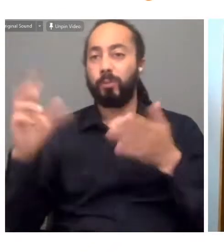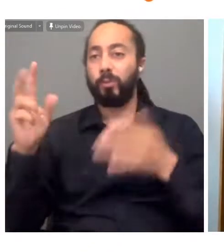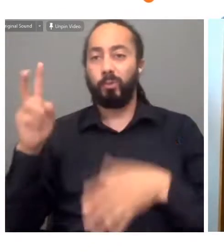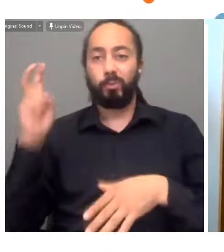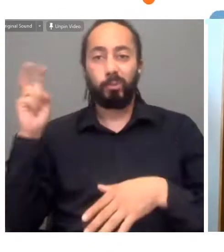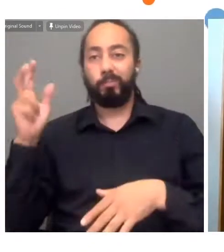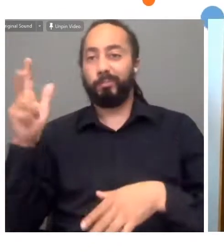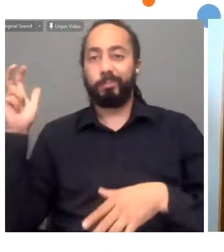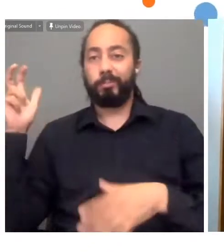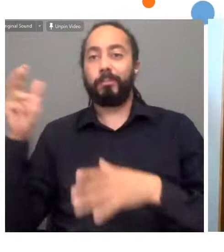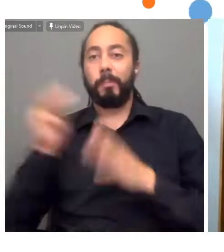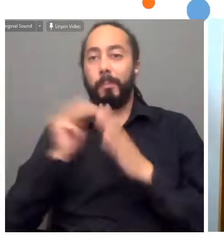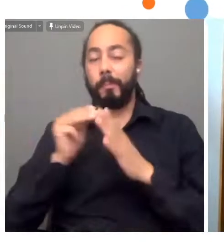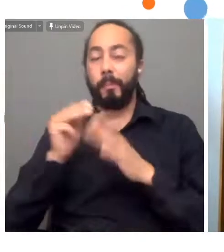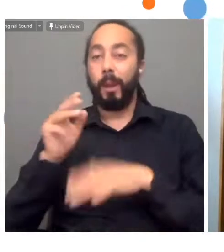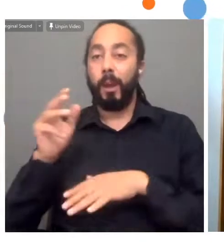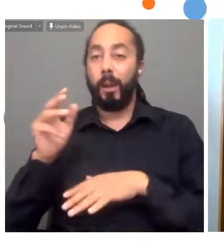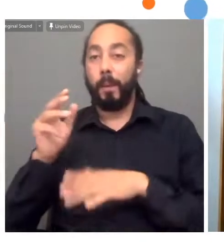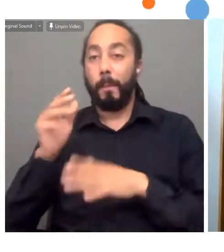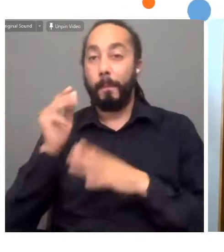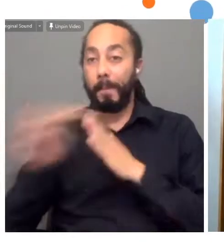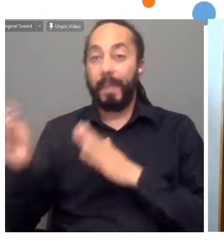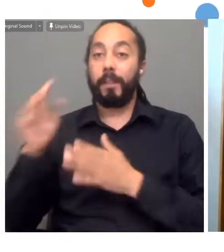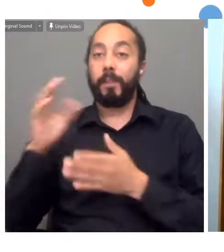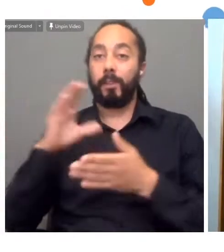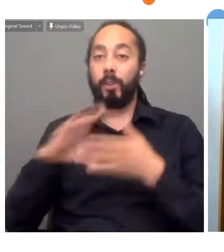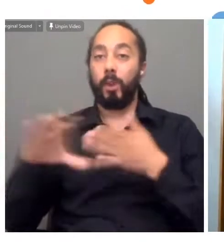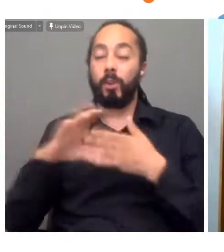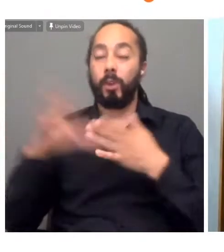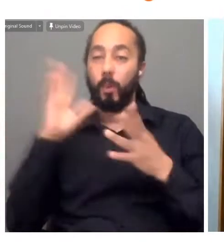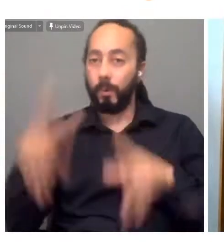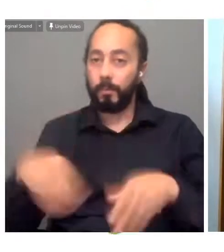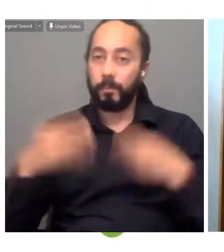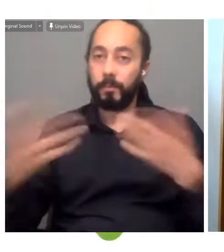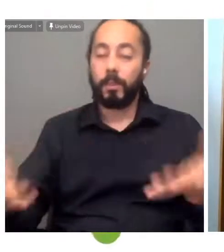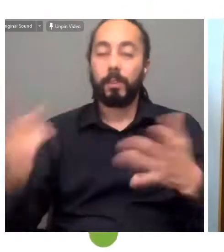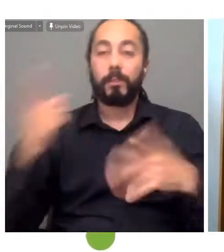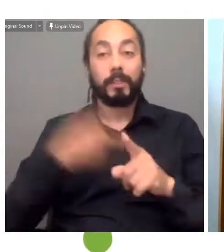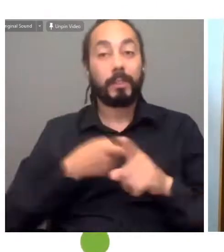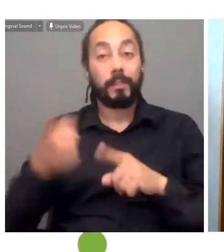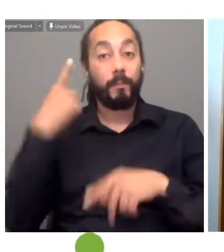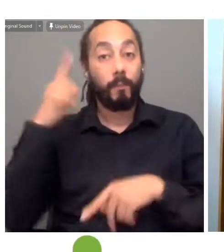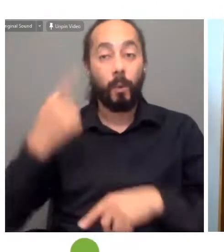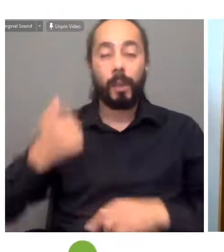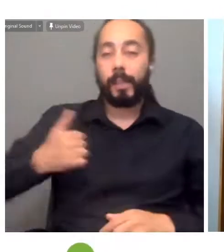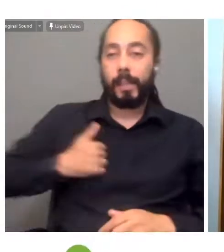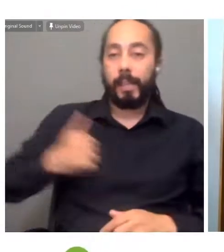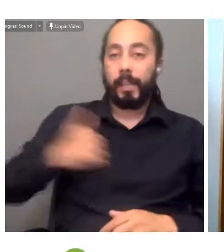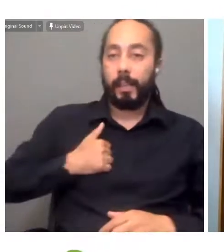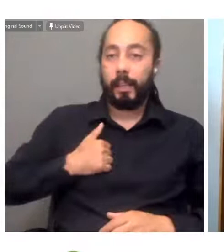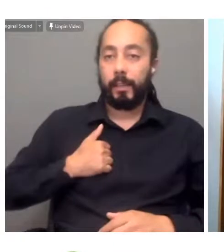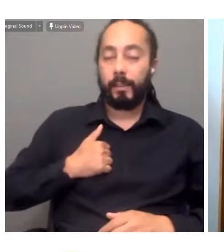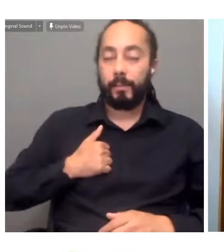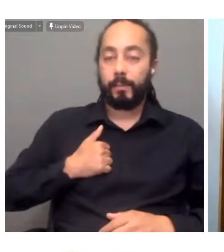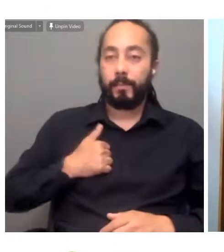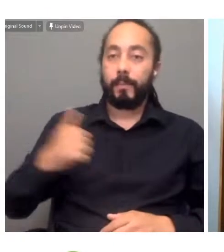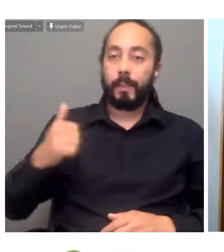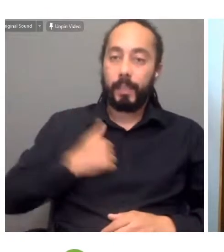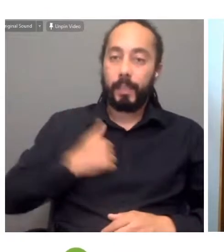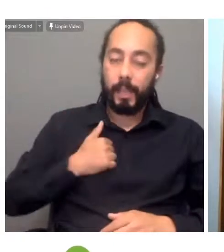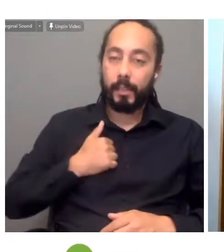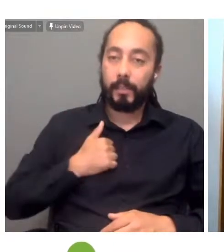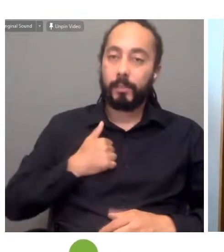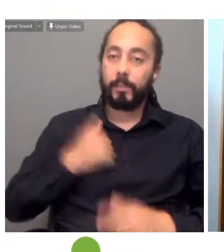in Canada in Canadian cultural content, with a specific attention being paid to